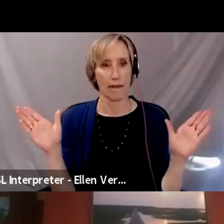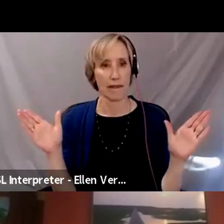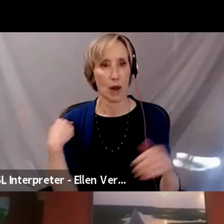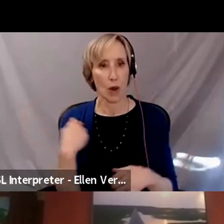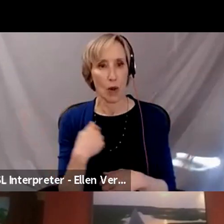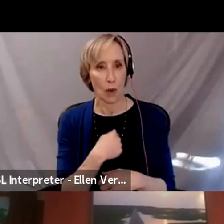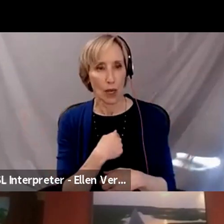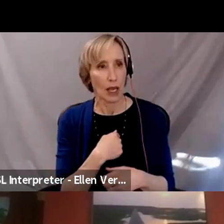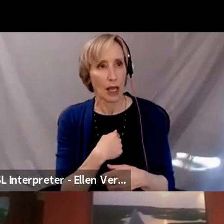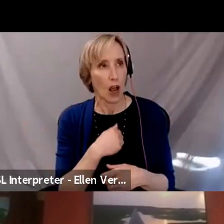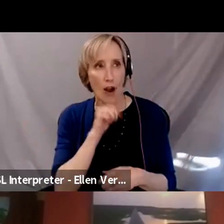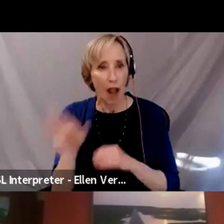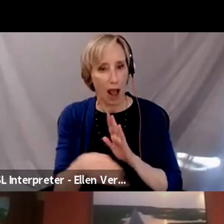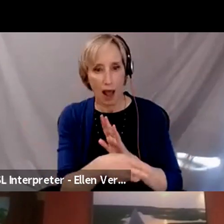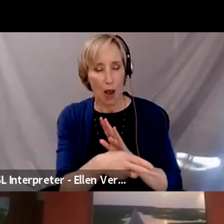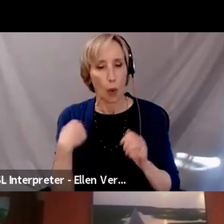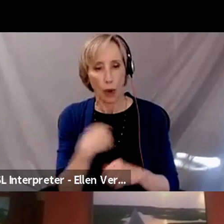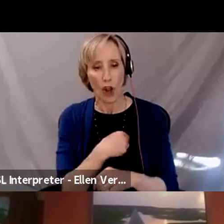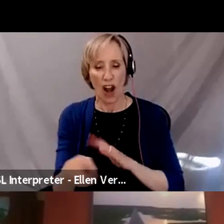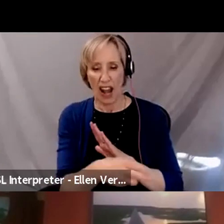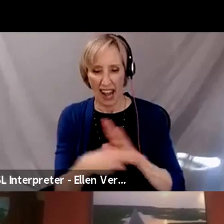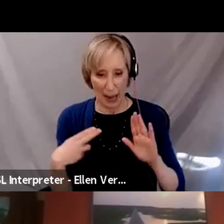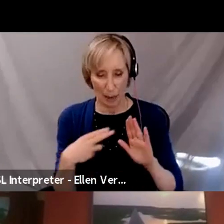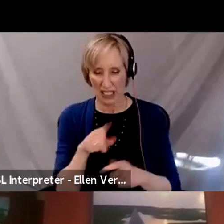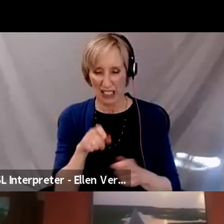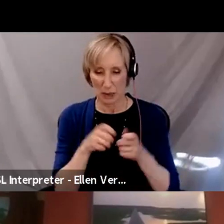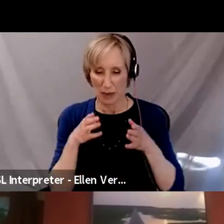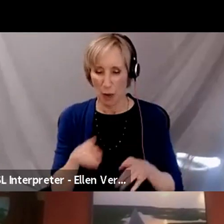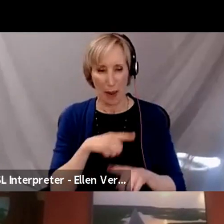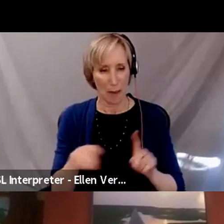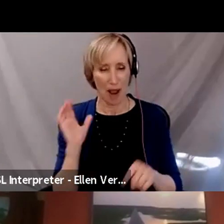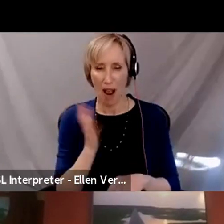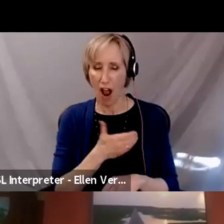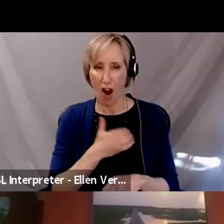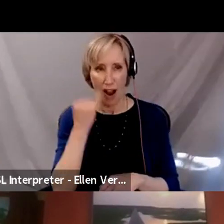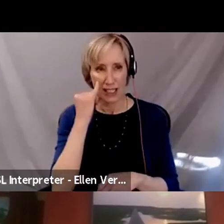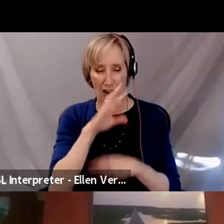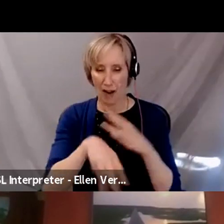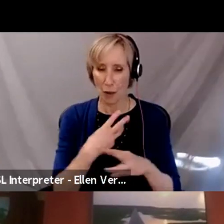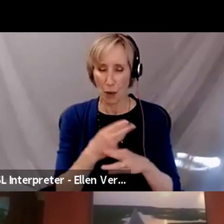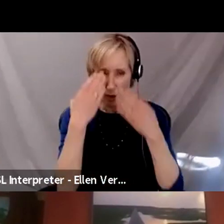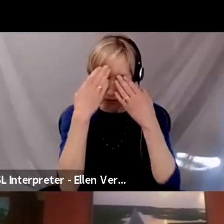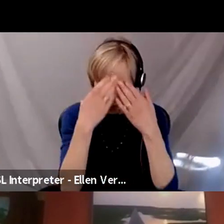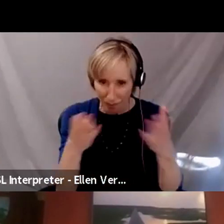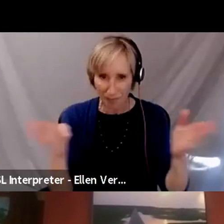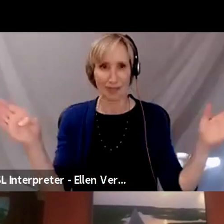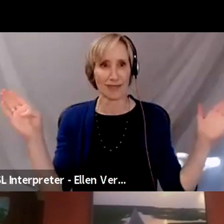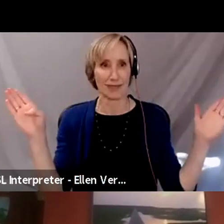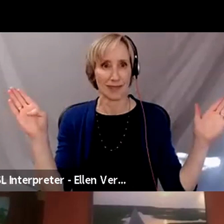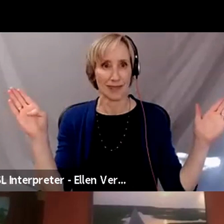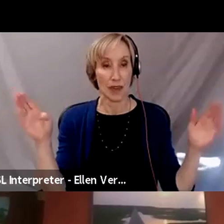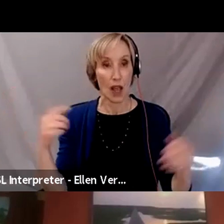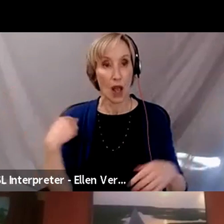we are labeled and understood. And I think that when we talk about decolonizing mental health